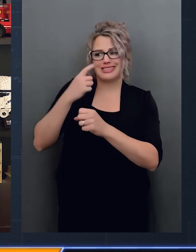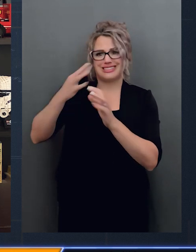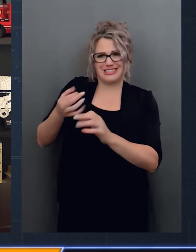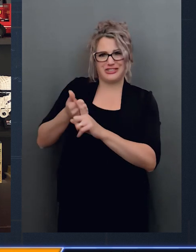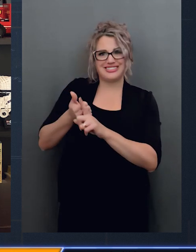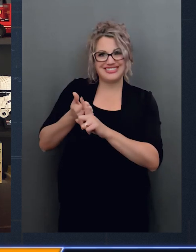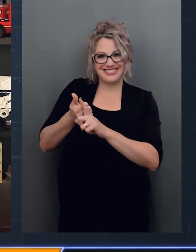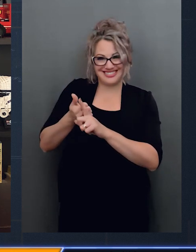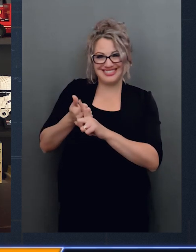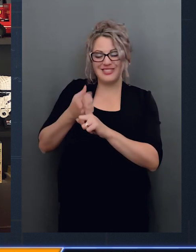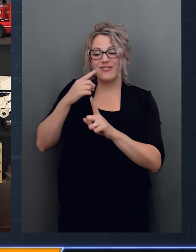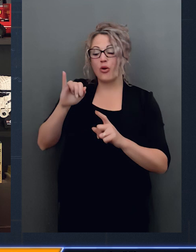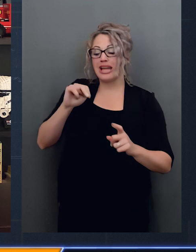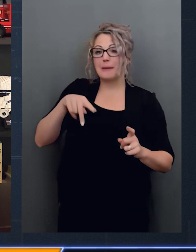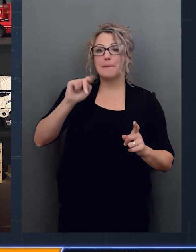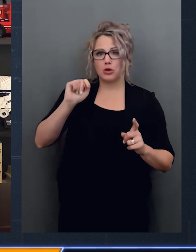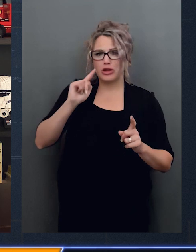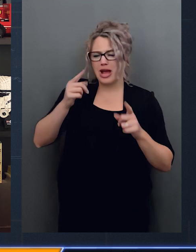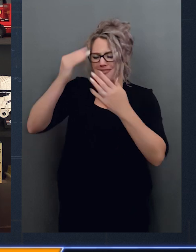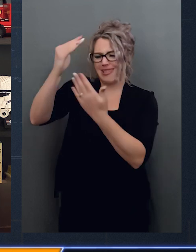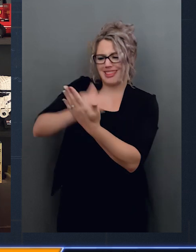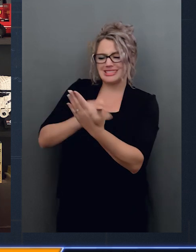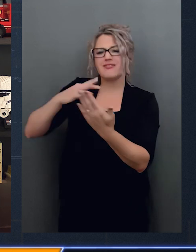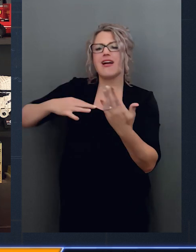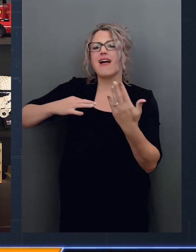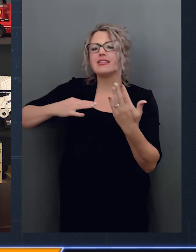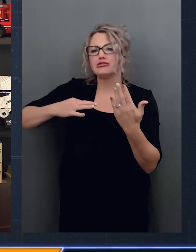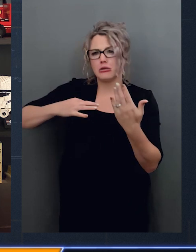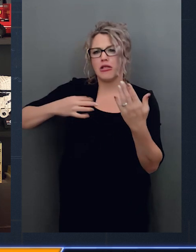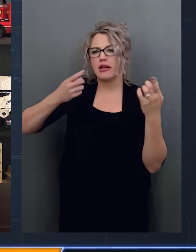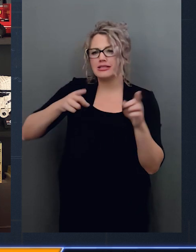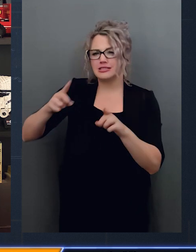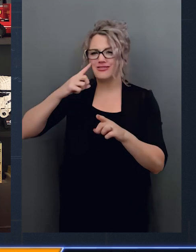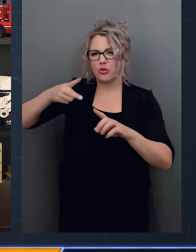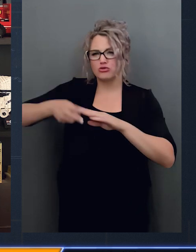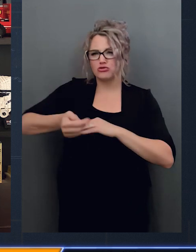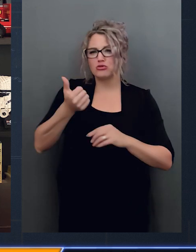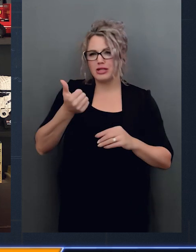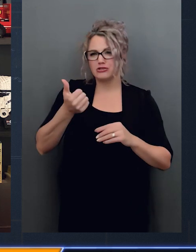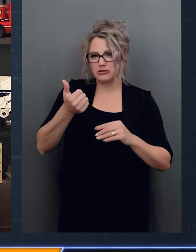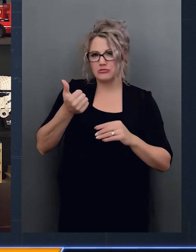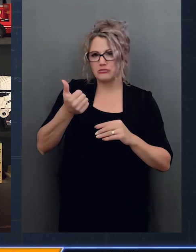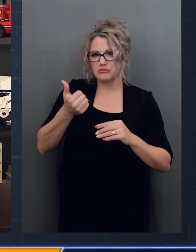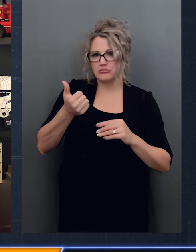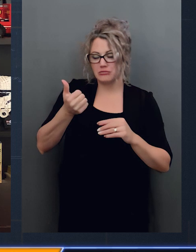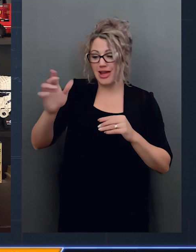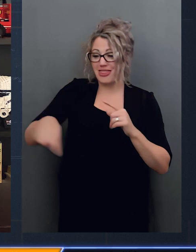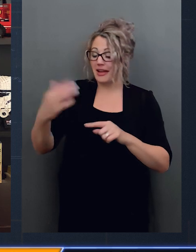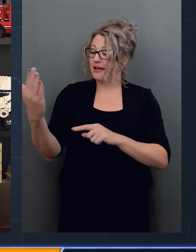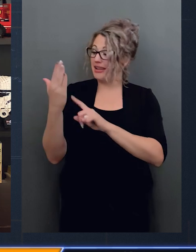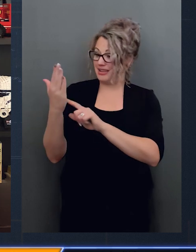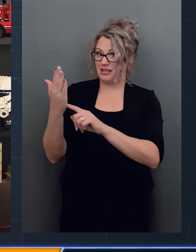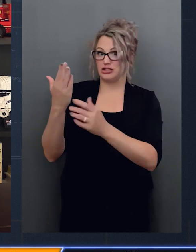the decision. As input, it gets a list of instances that are eligible for termination, and then it then returns a list of